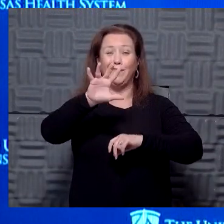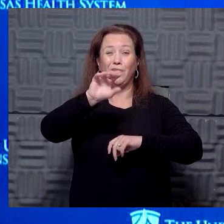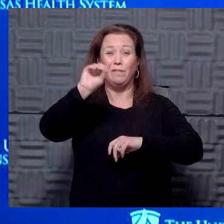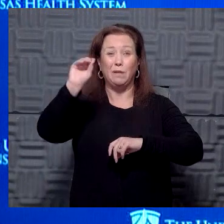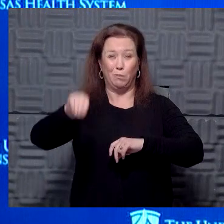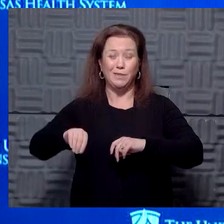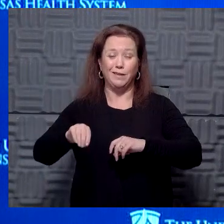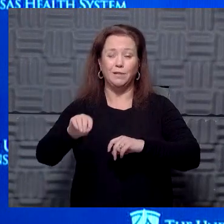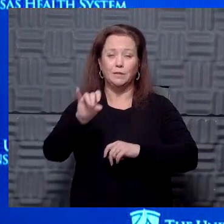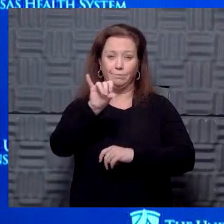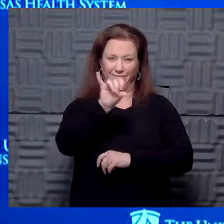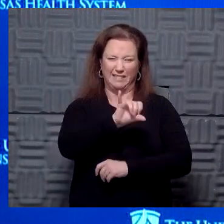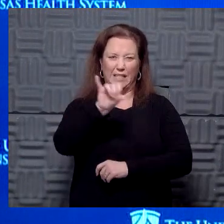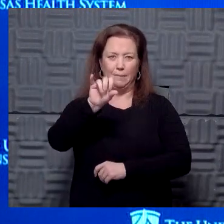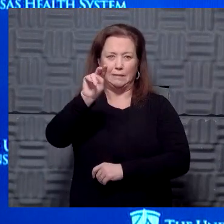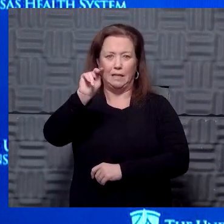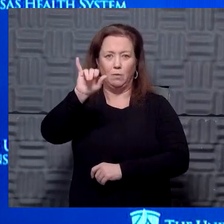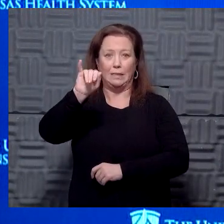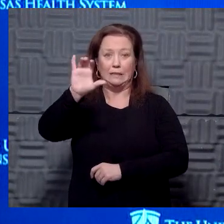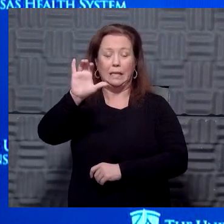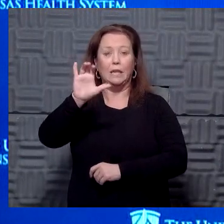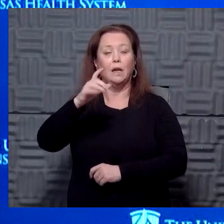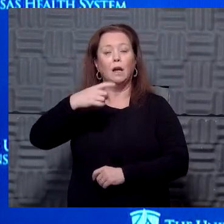is, we're going to struggle.